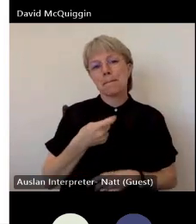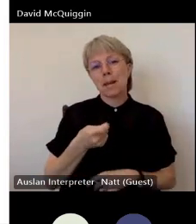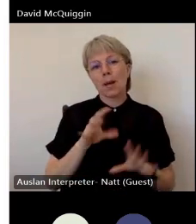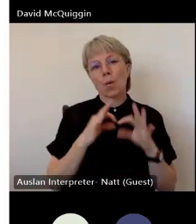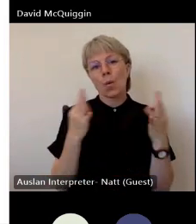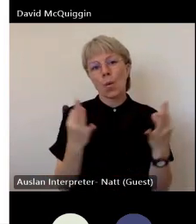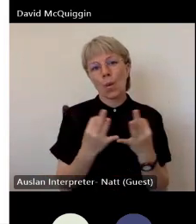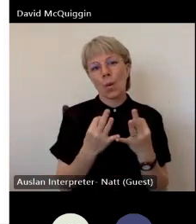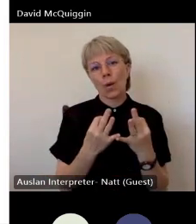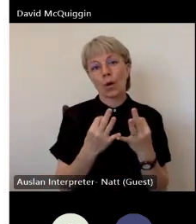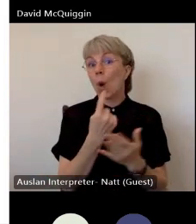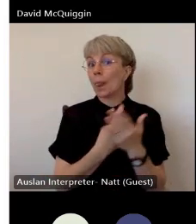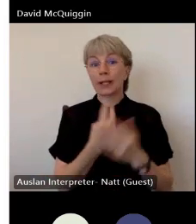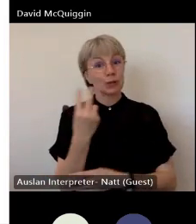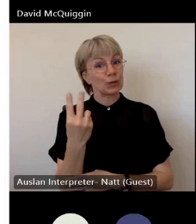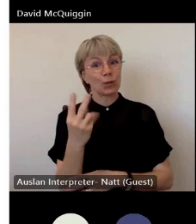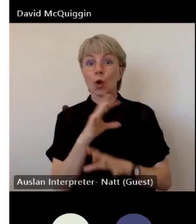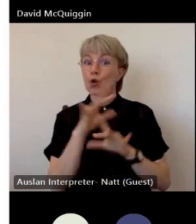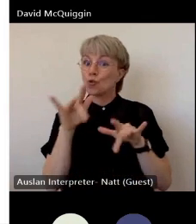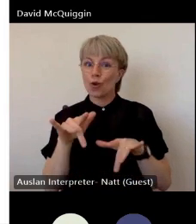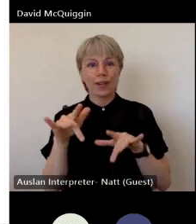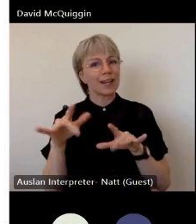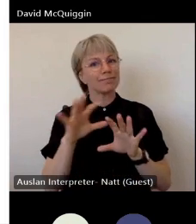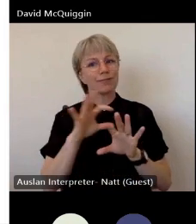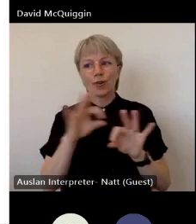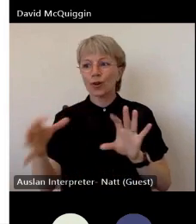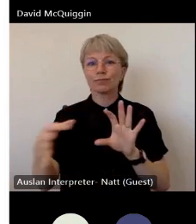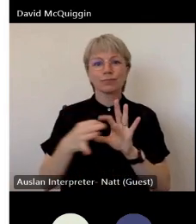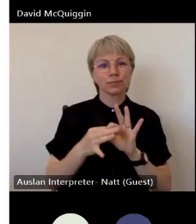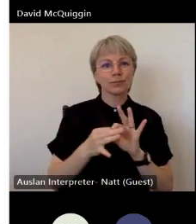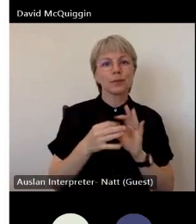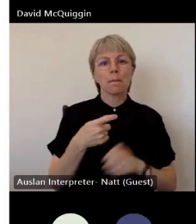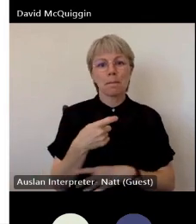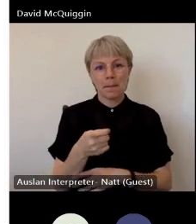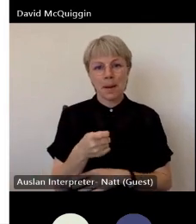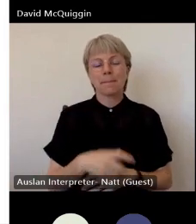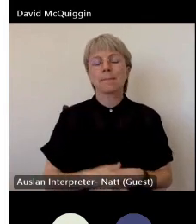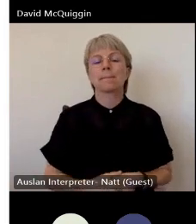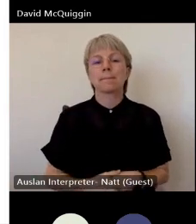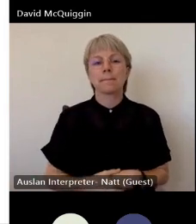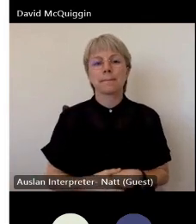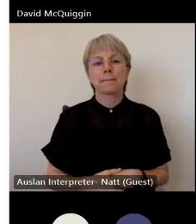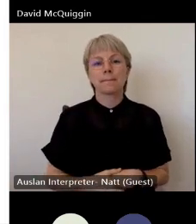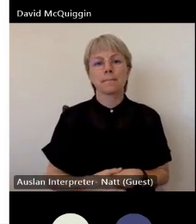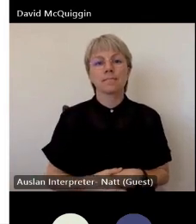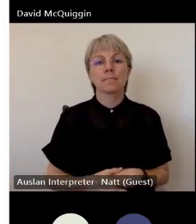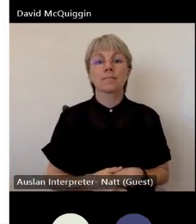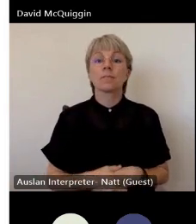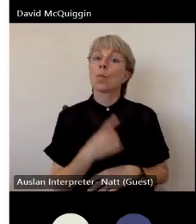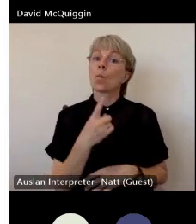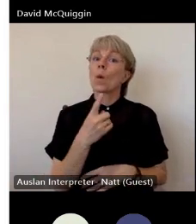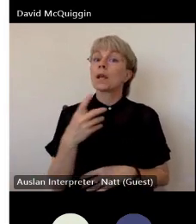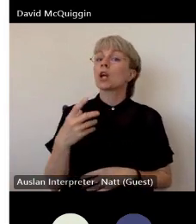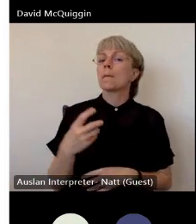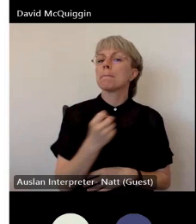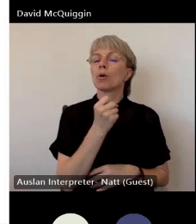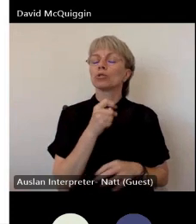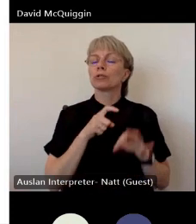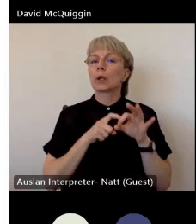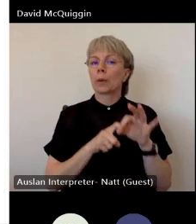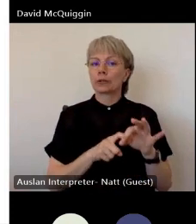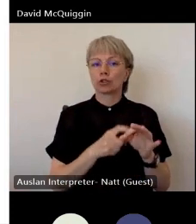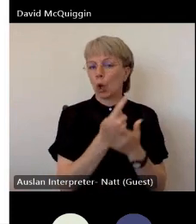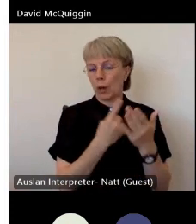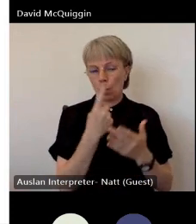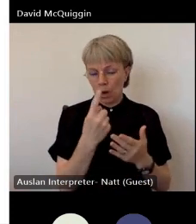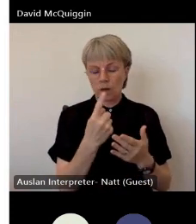2 were not. The only compulsory question in the survey asked about membership of A&D so that we could actually